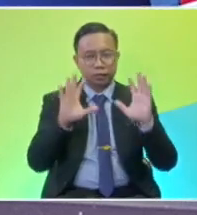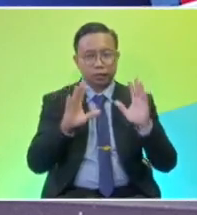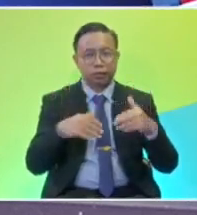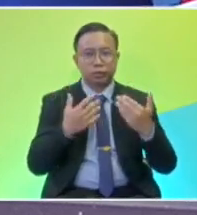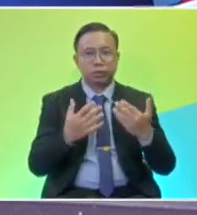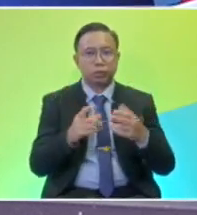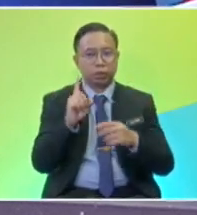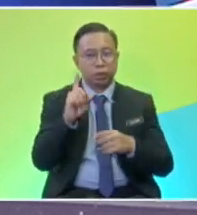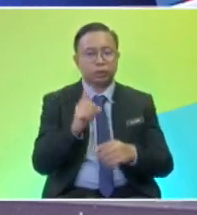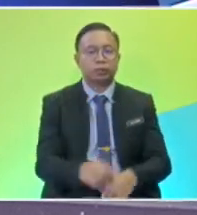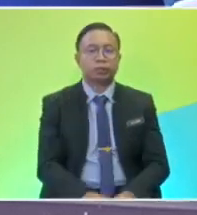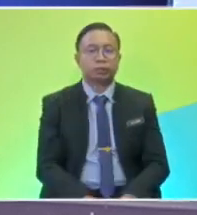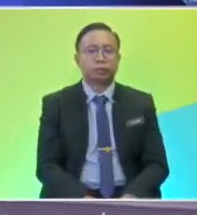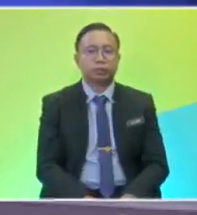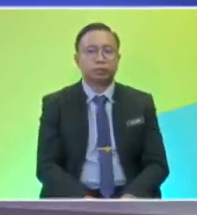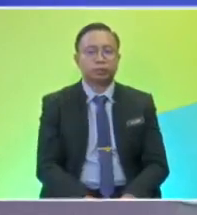here, right?